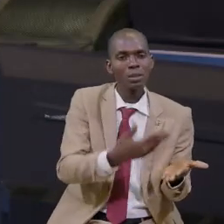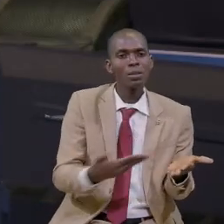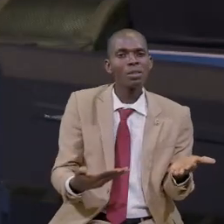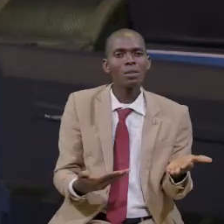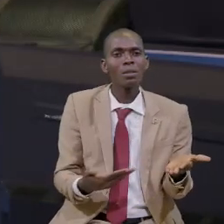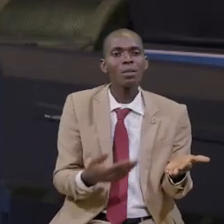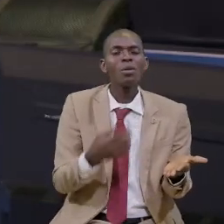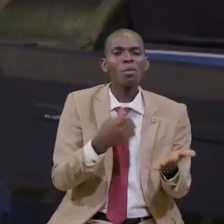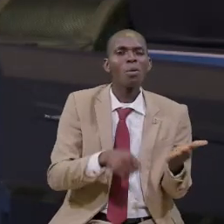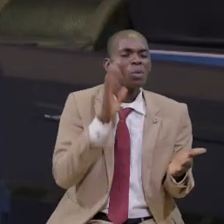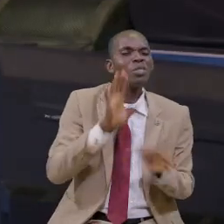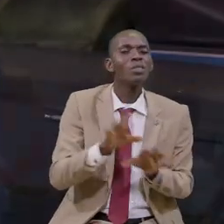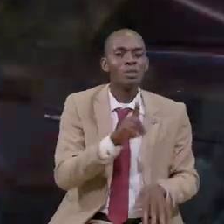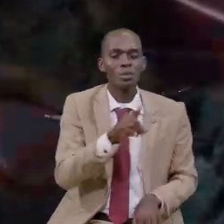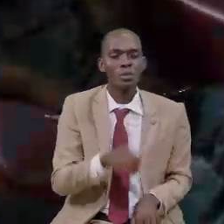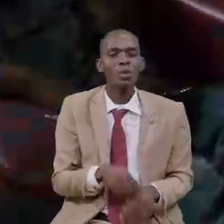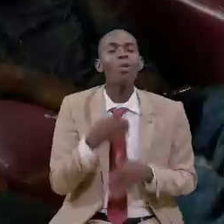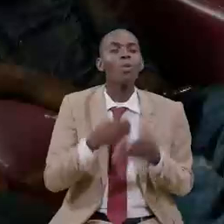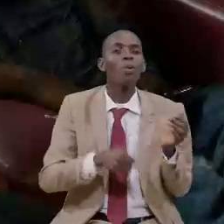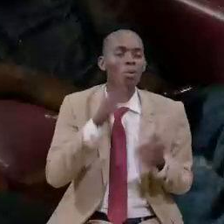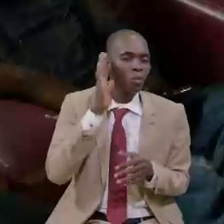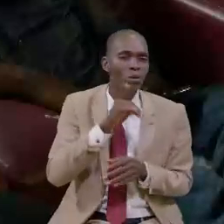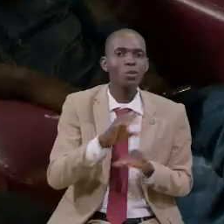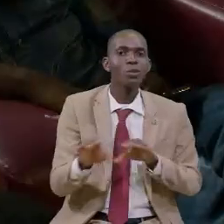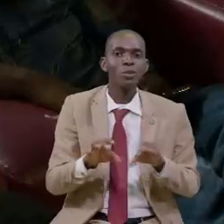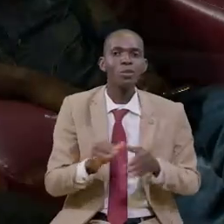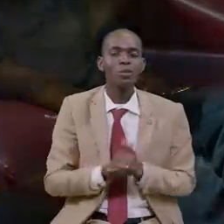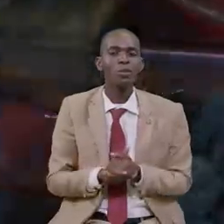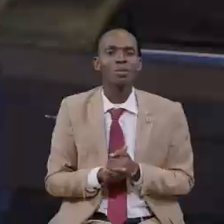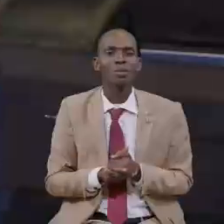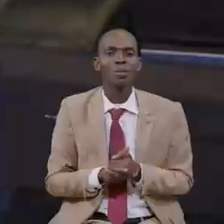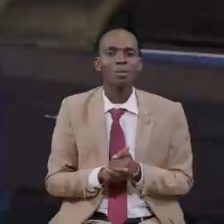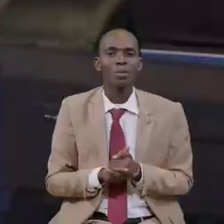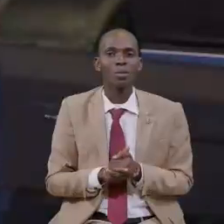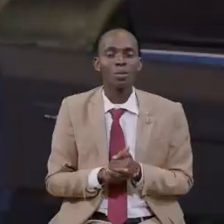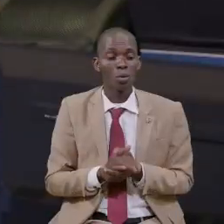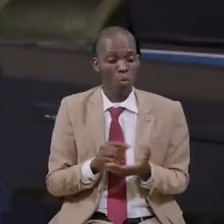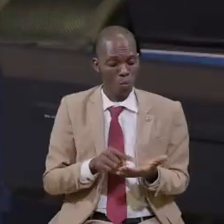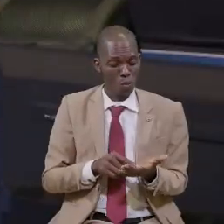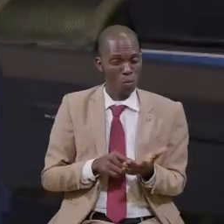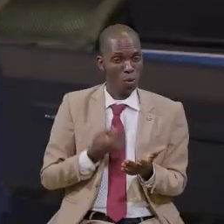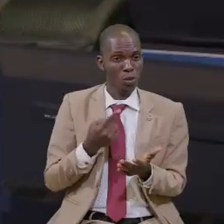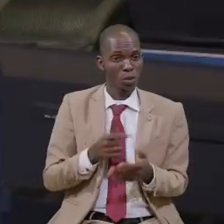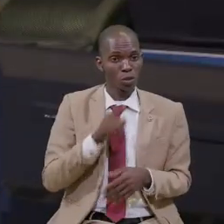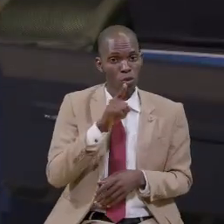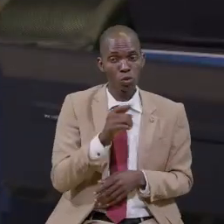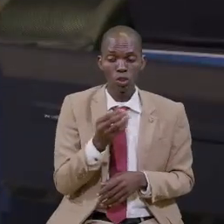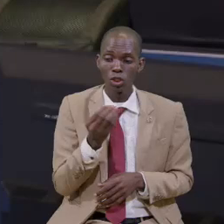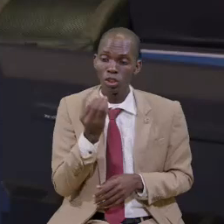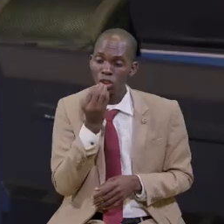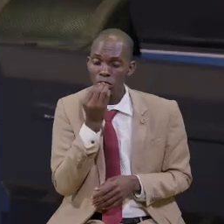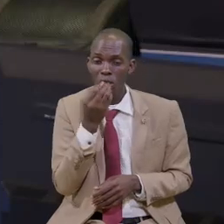No. I said, what do you do? No. Once you eat the dainty meal